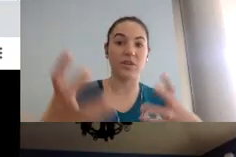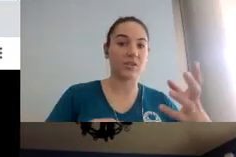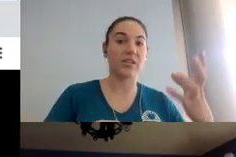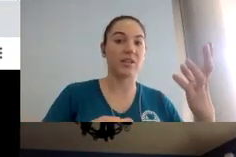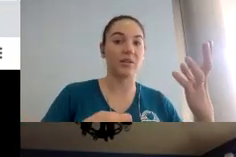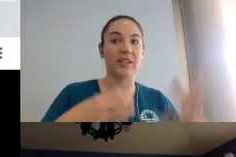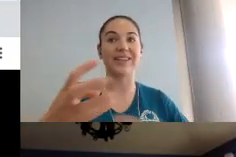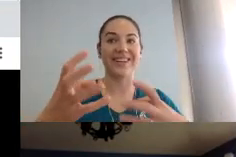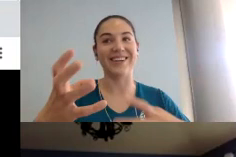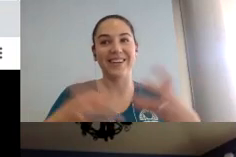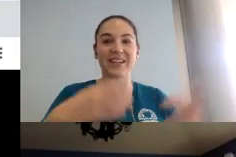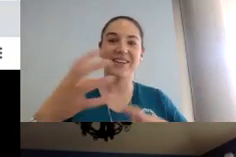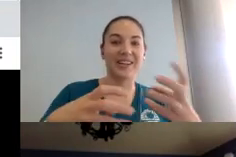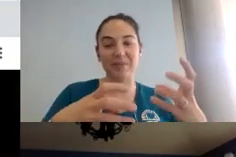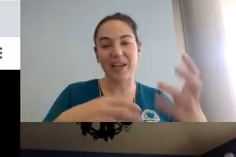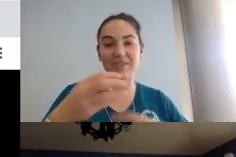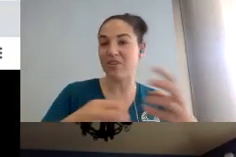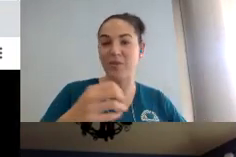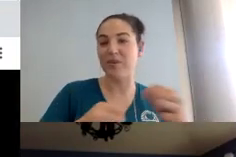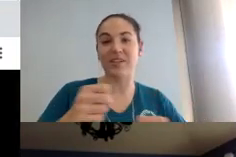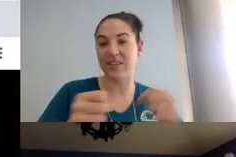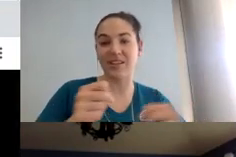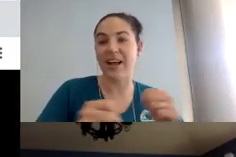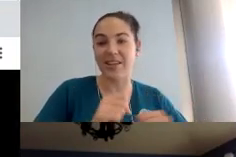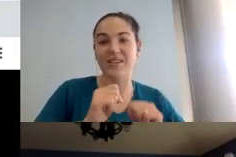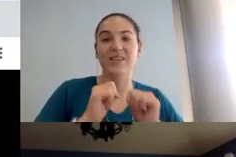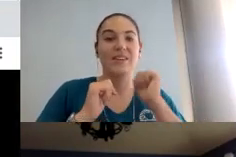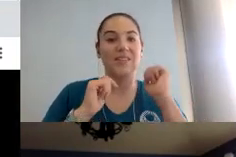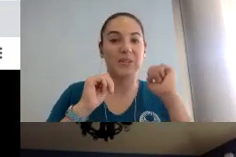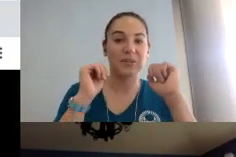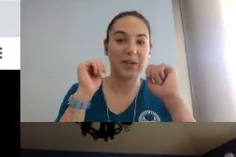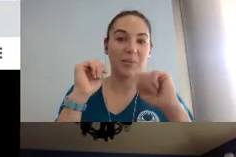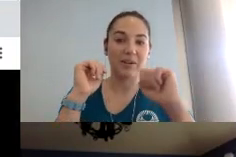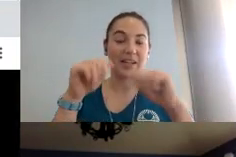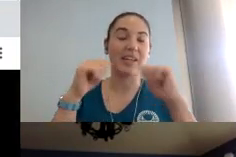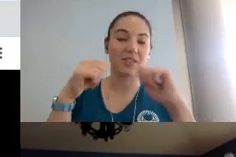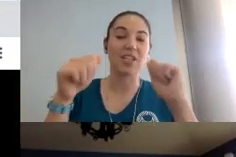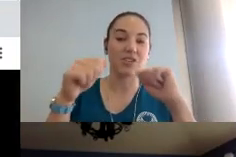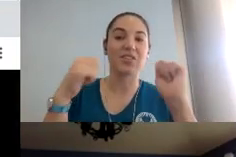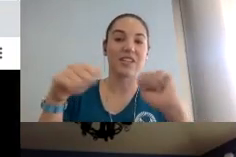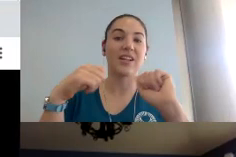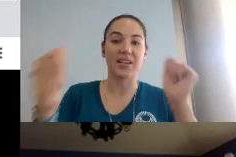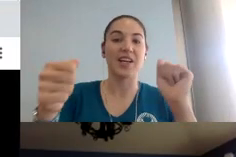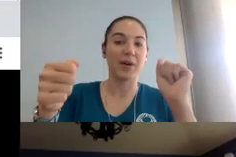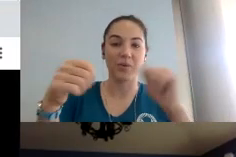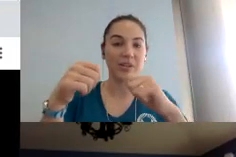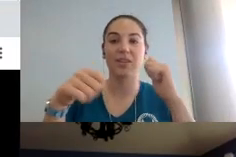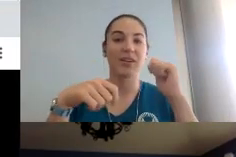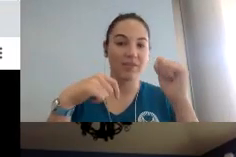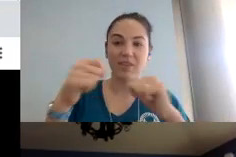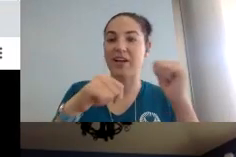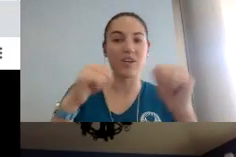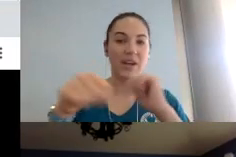you can certainly, have other people in the class, help out, any other teachers in the class help out